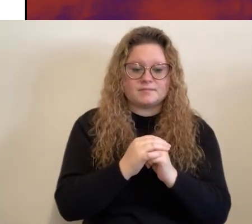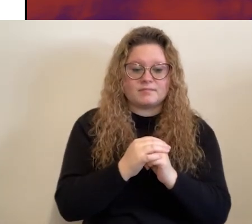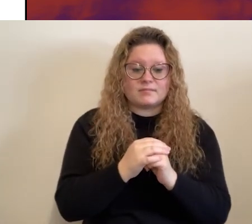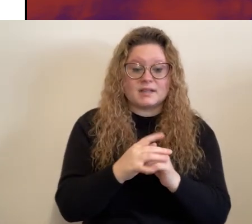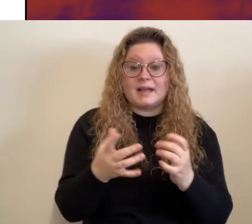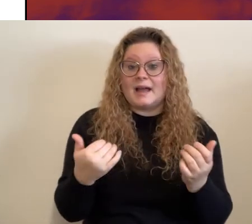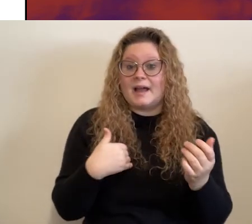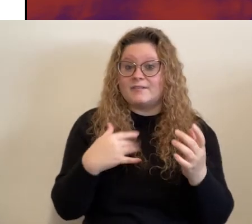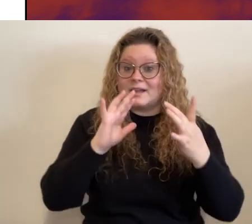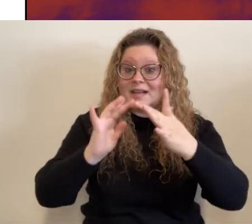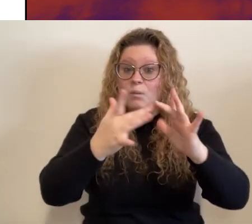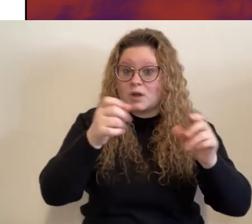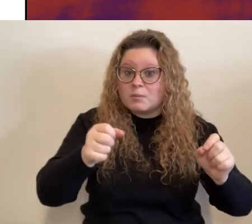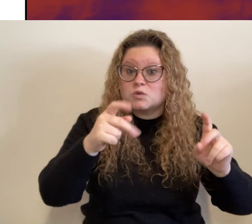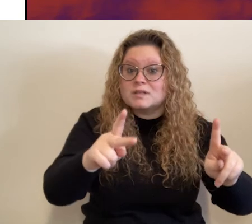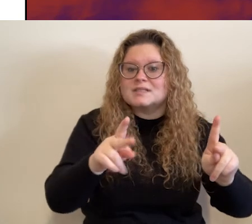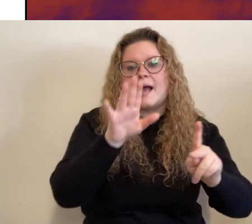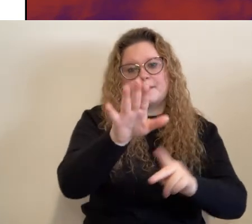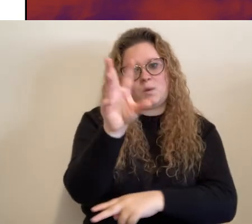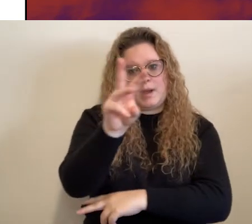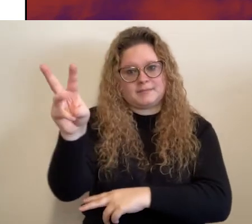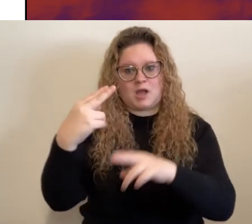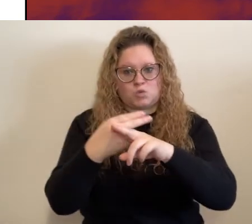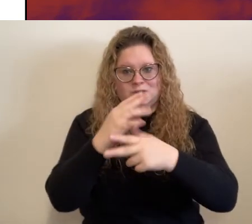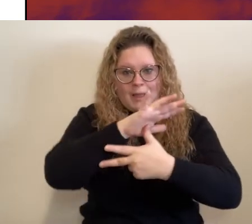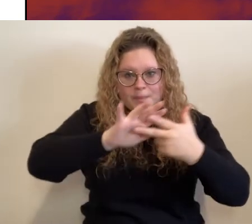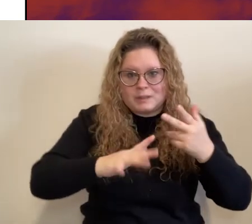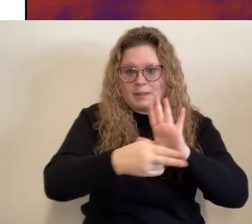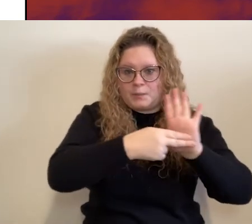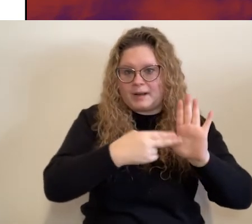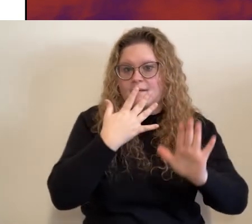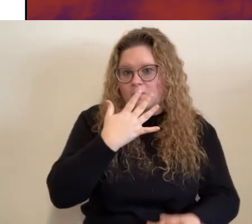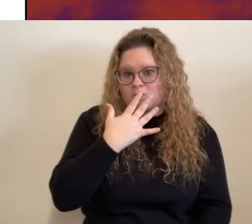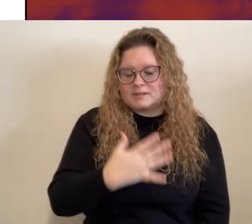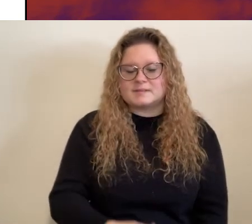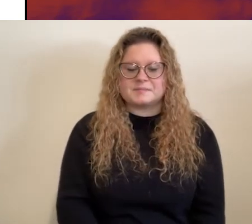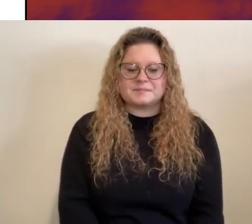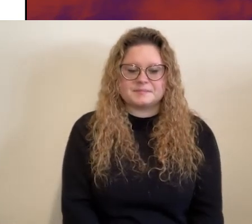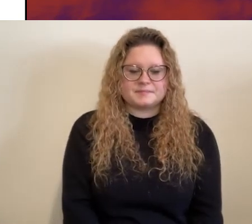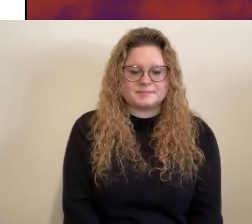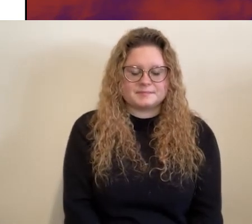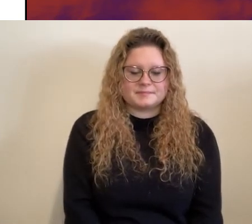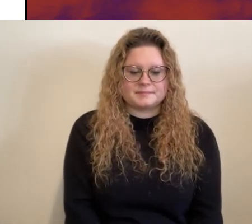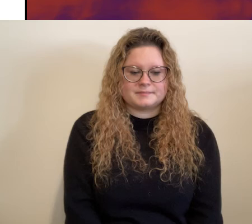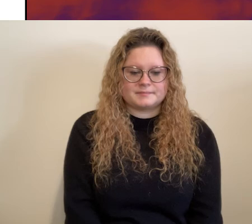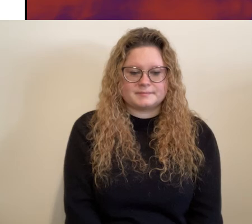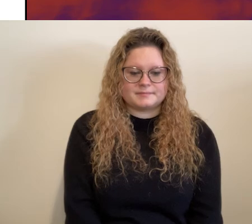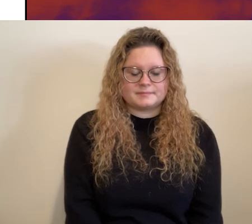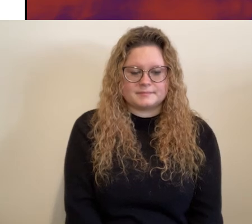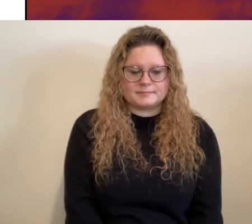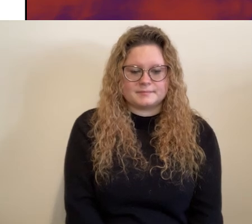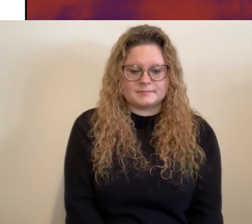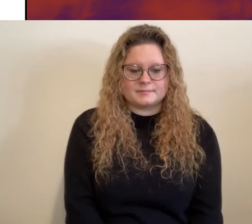built their whole website as well based off that branding. So with the visuals, of